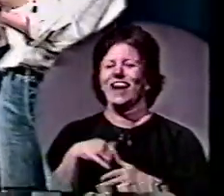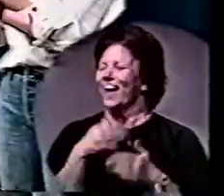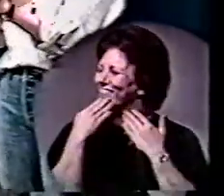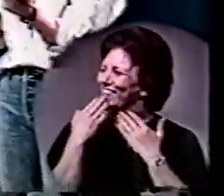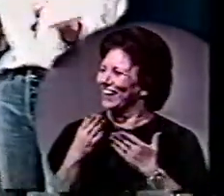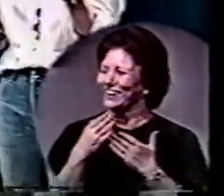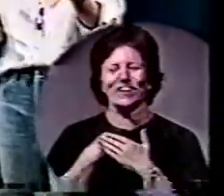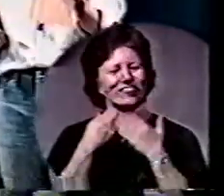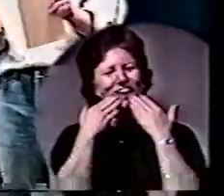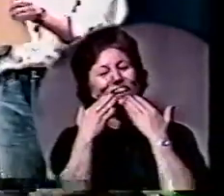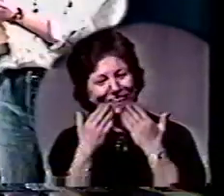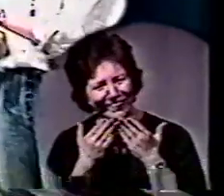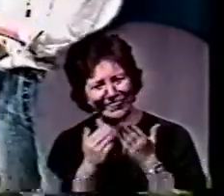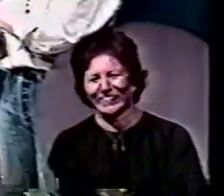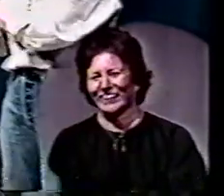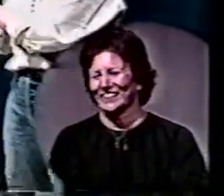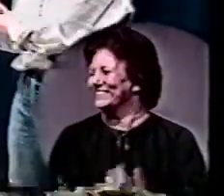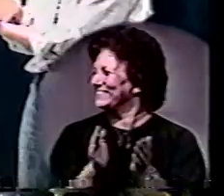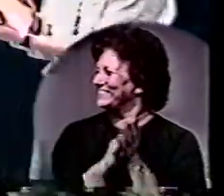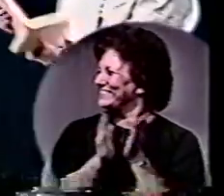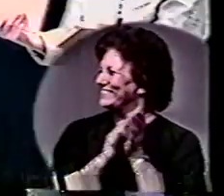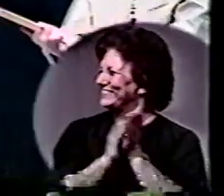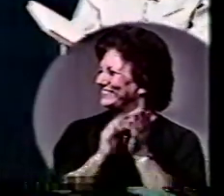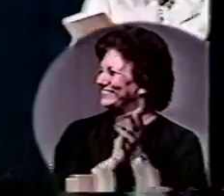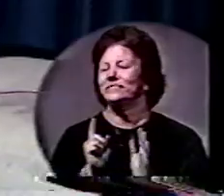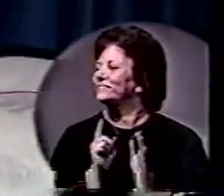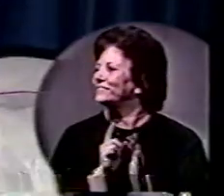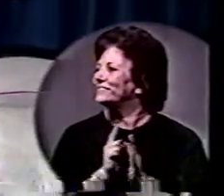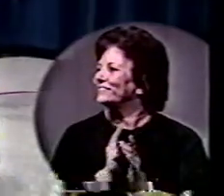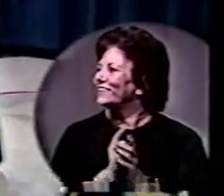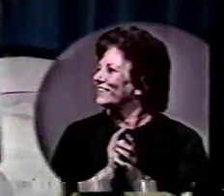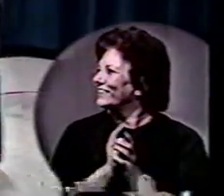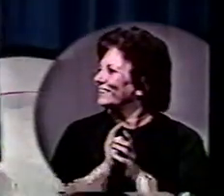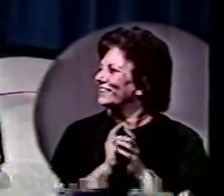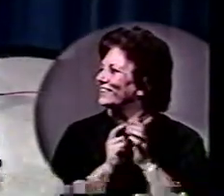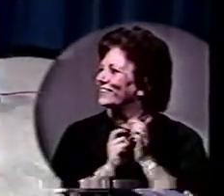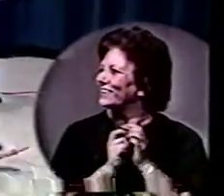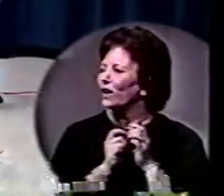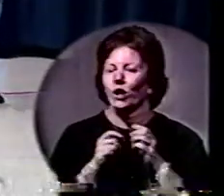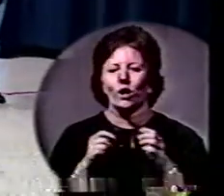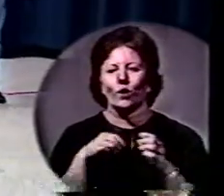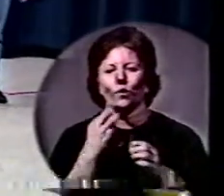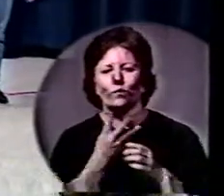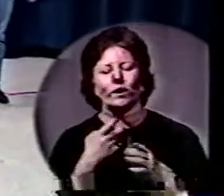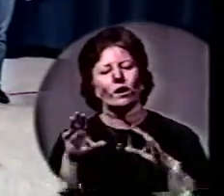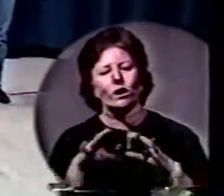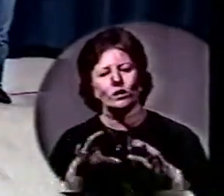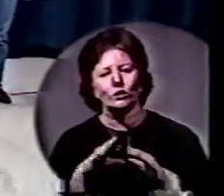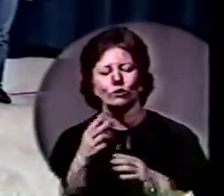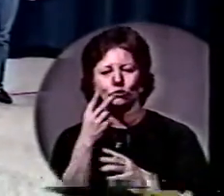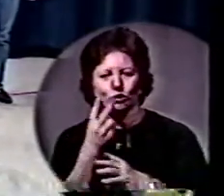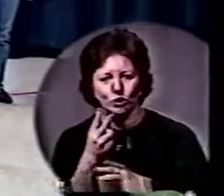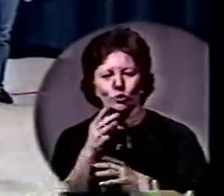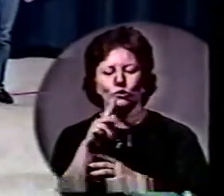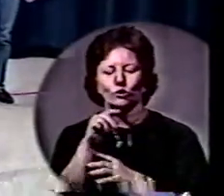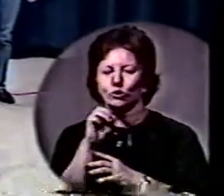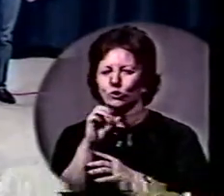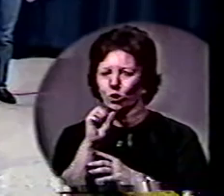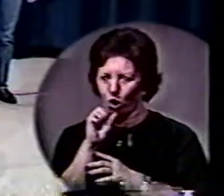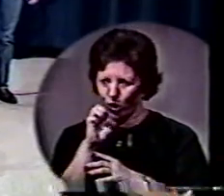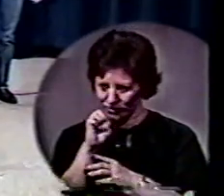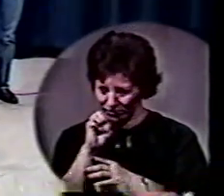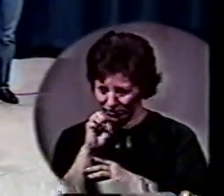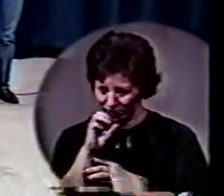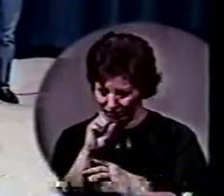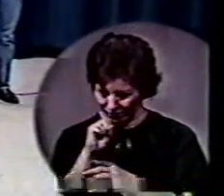you. Thank you. That was a very intense experience. Thank you. Yeah. All right, we're going to do a couple of tosses here. I'm going to do some hip throws.